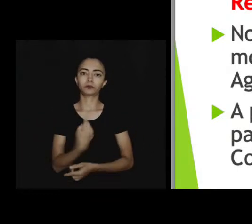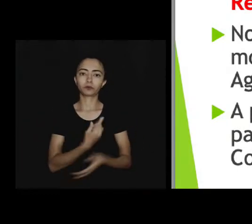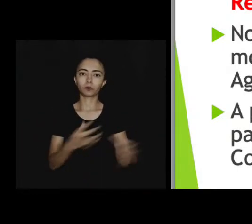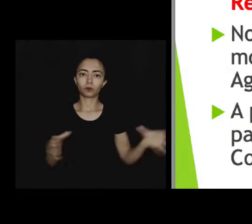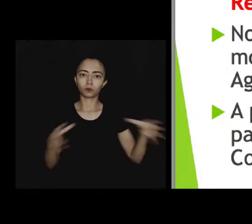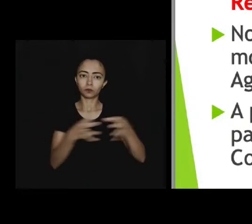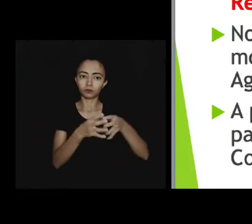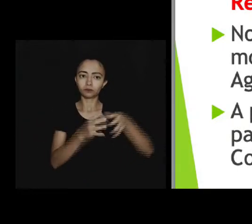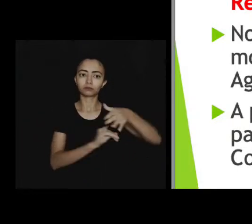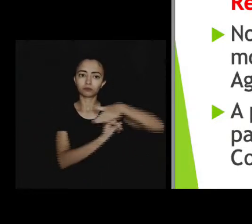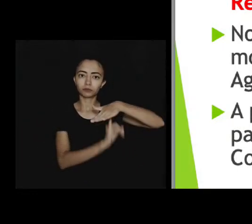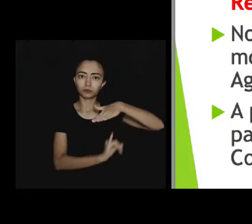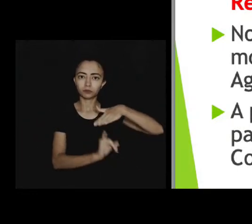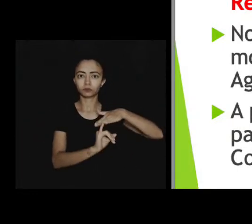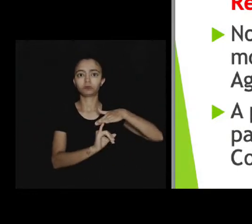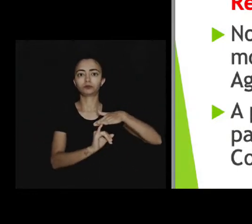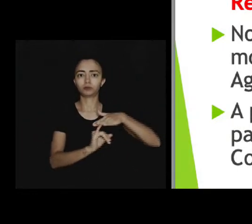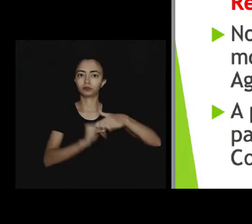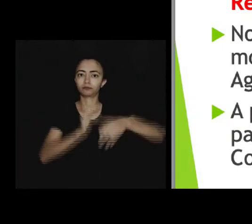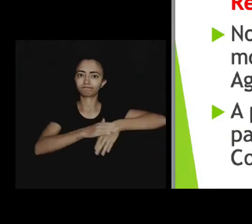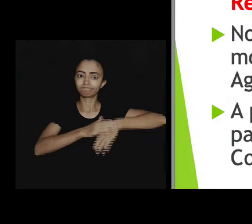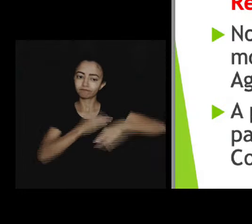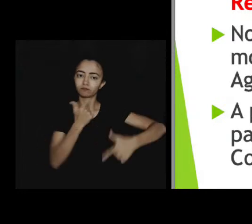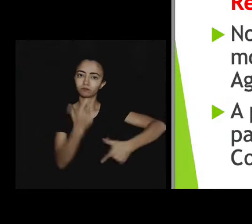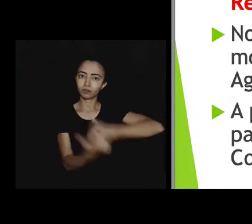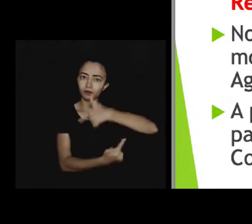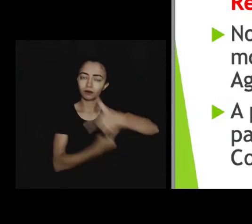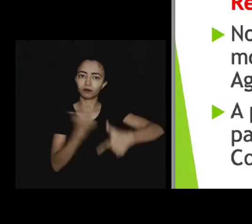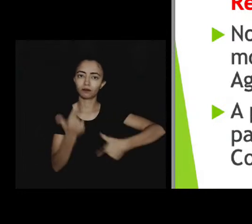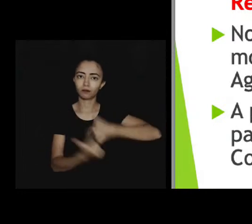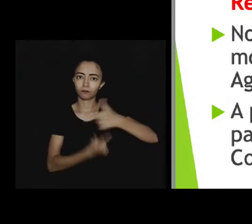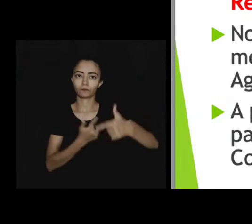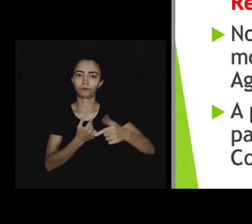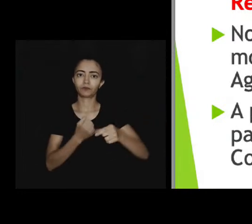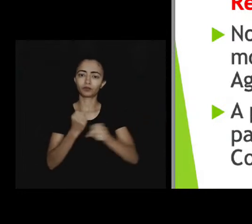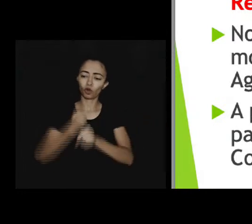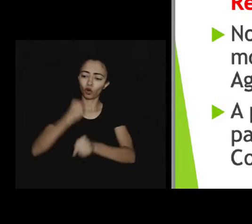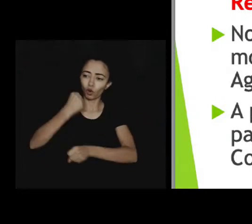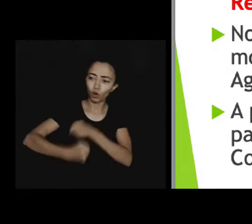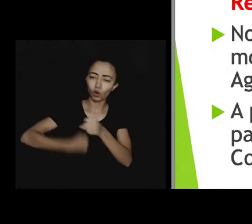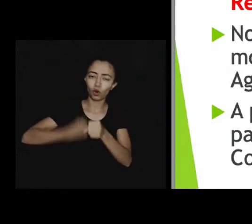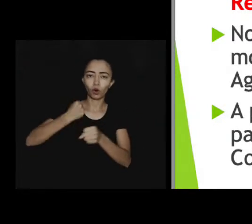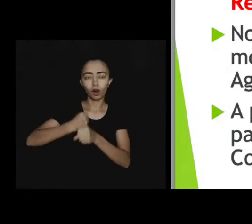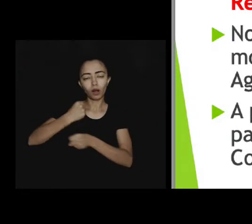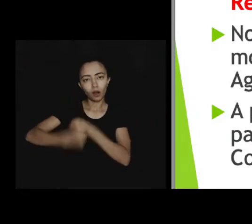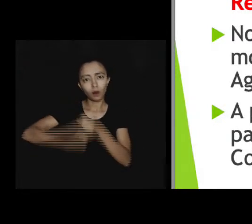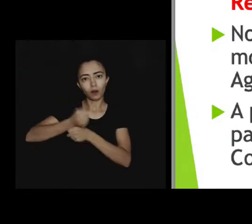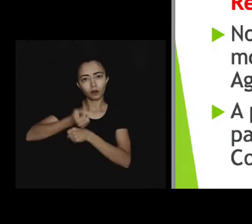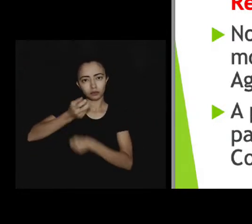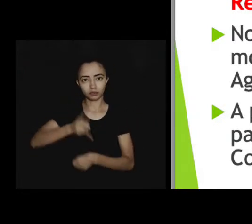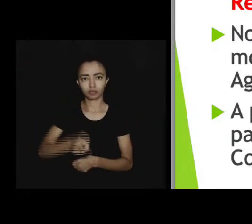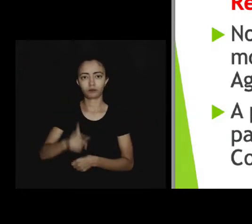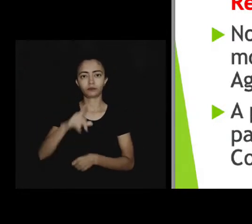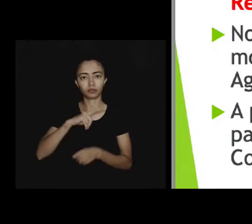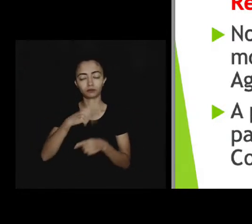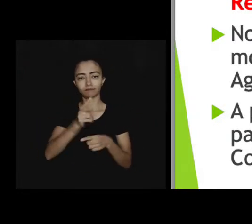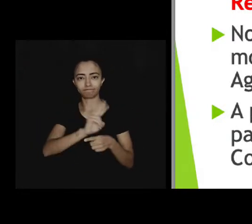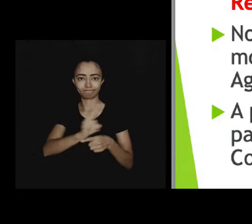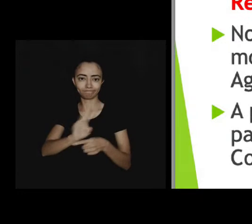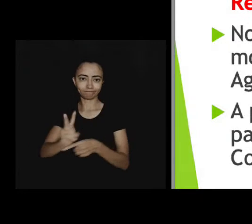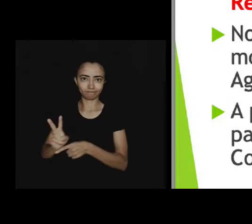it's almost 40 years that's been, I've been with them for 39 years, and yearly we have the monitoring.